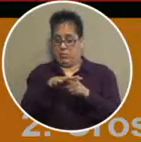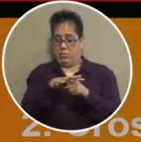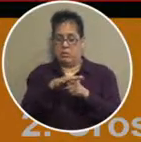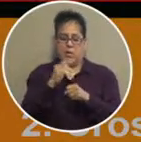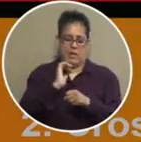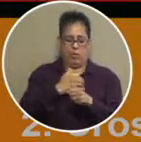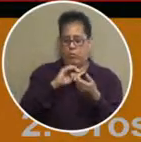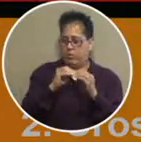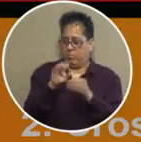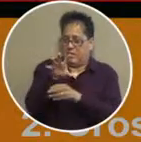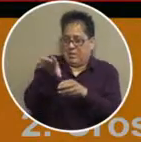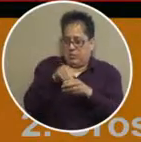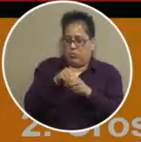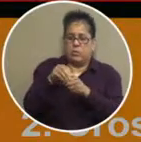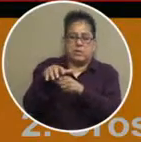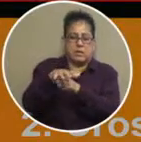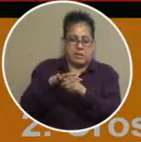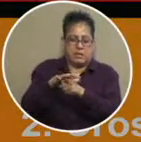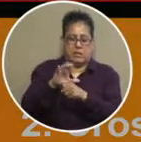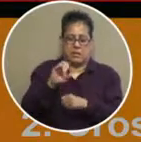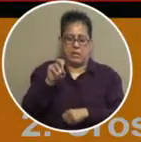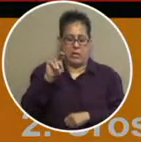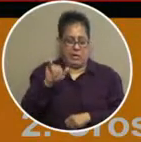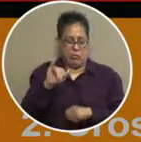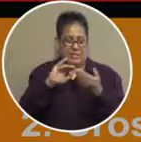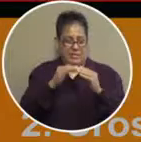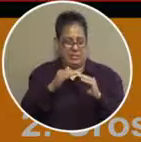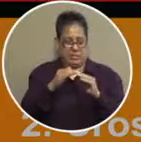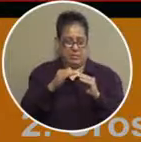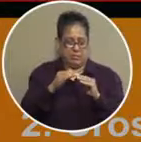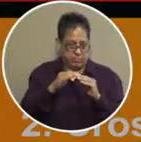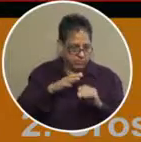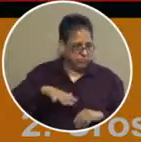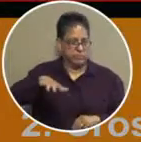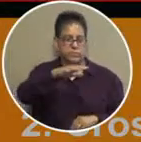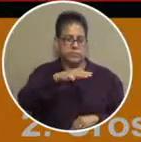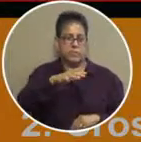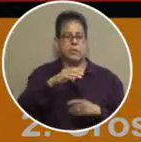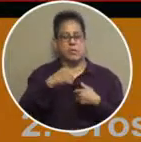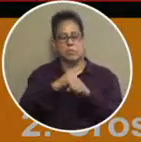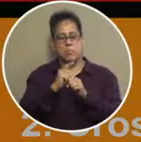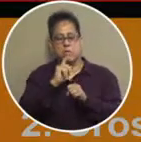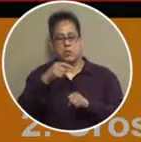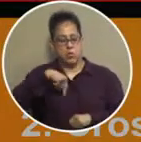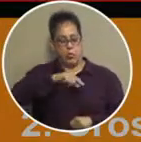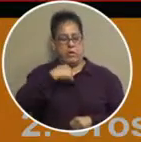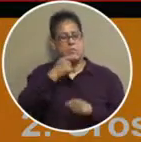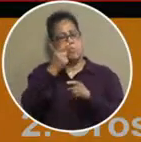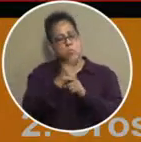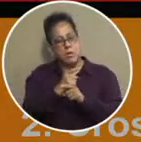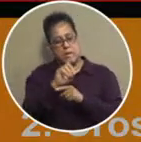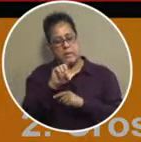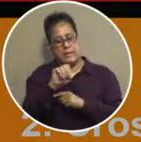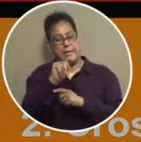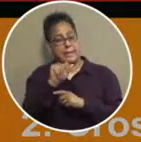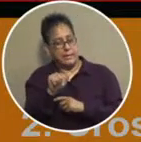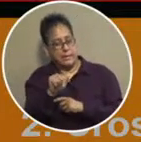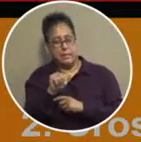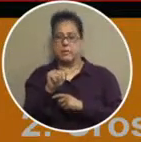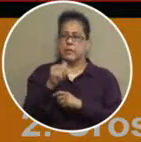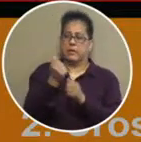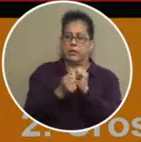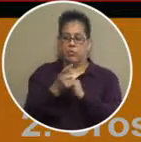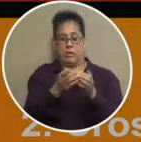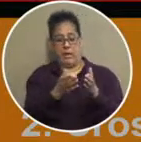include the county. So our numbers with the county are over 1 million people. So we want to make sure that we get the data right. And when anyone